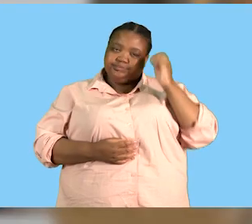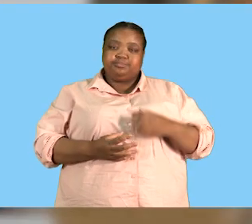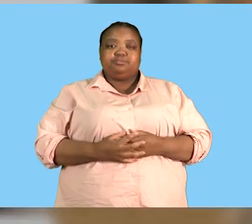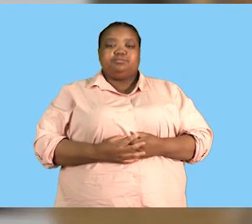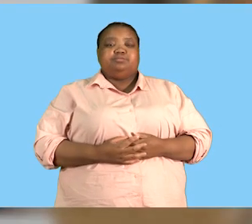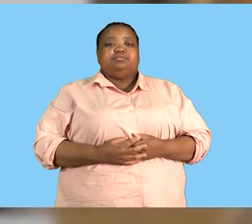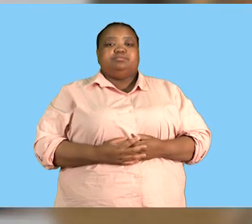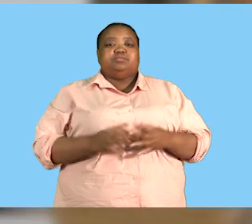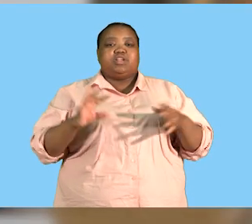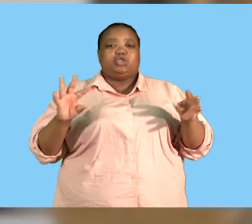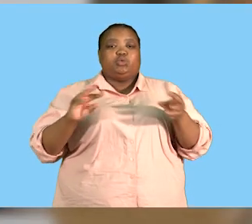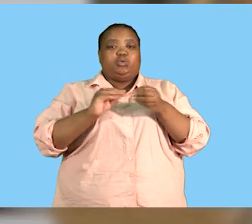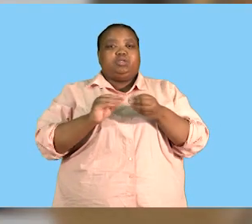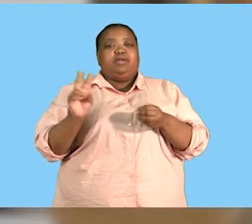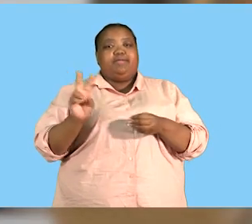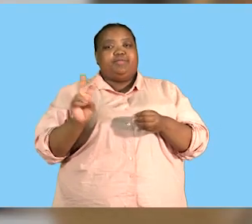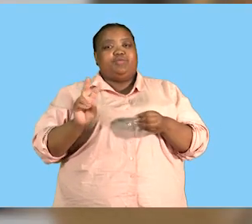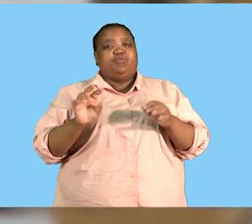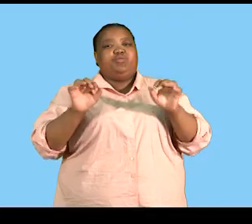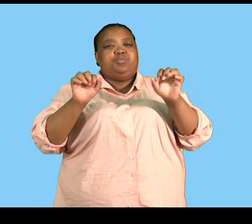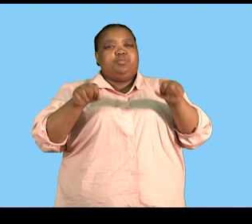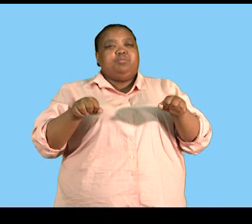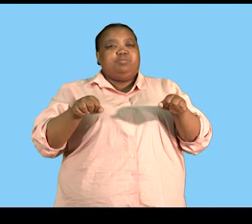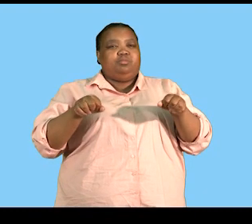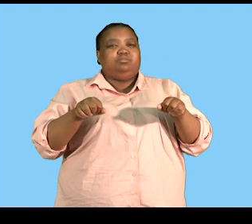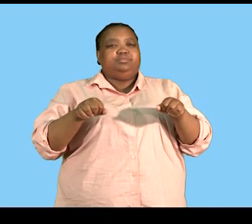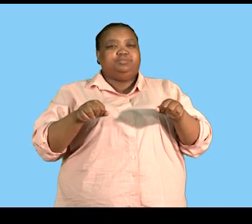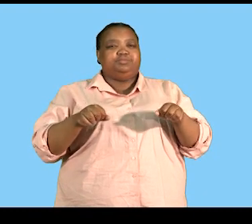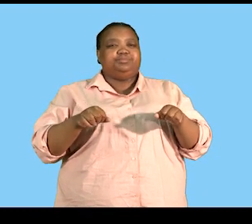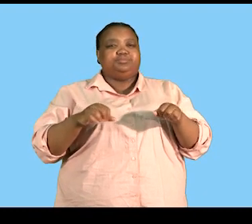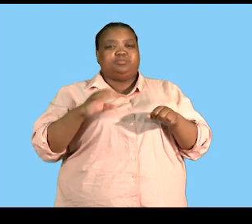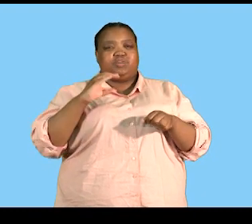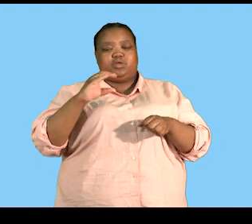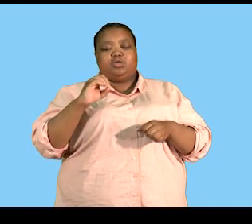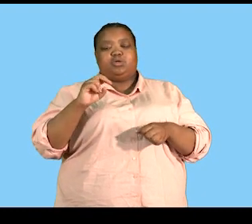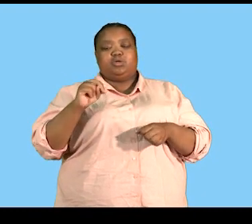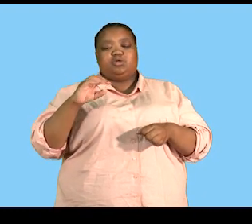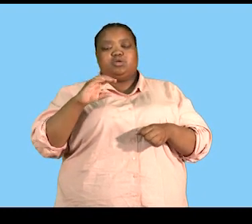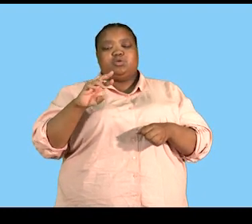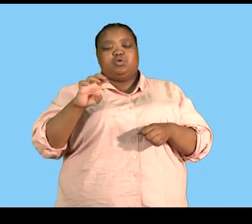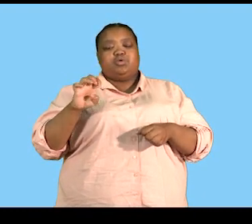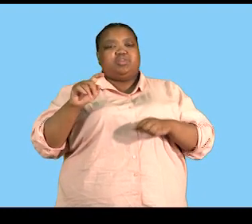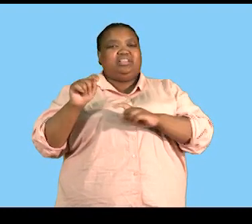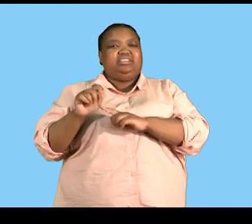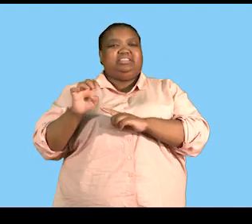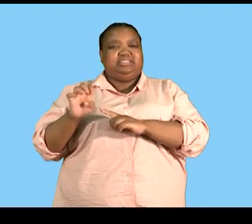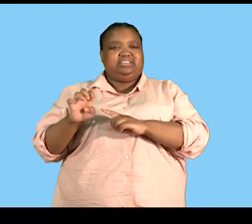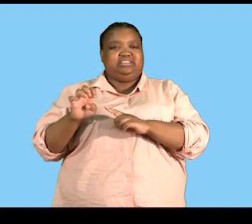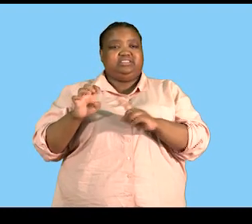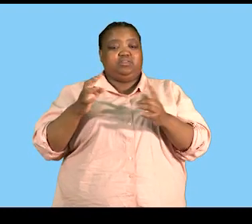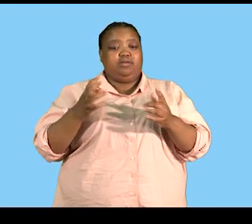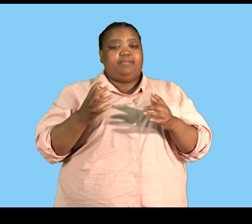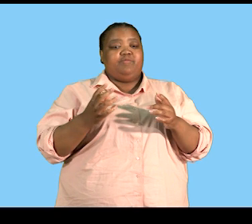this. Determine the total volume of the concrete slab needed for the double